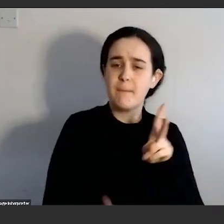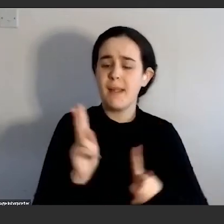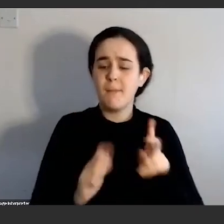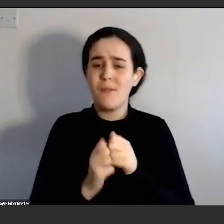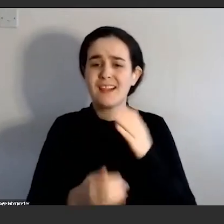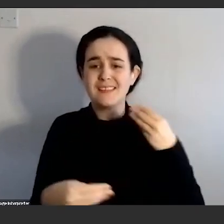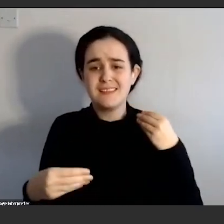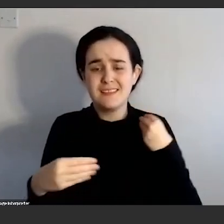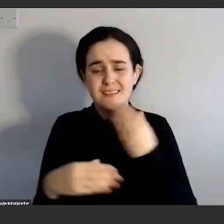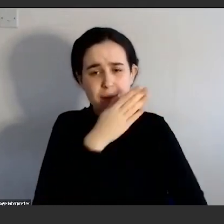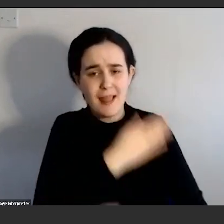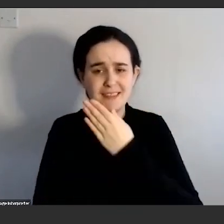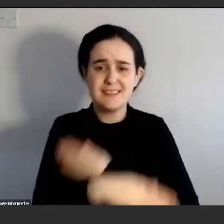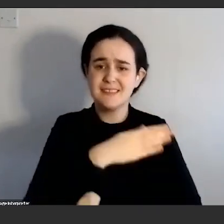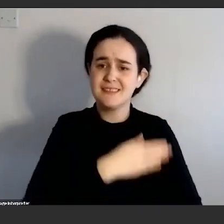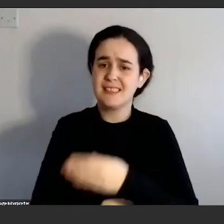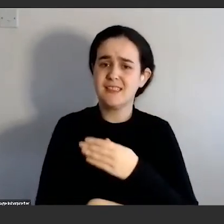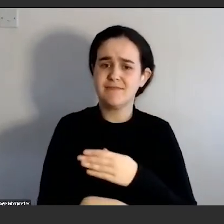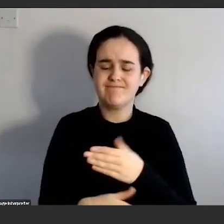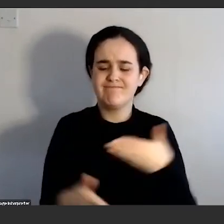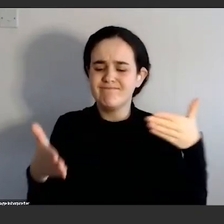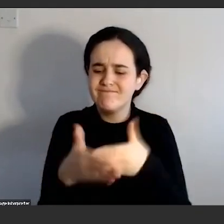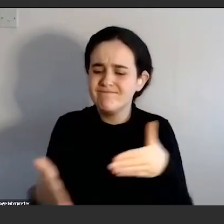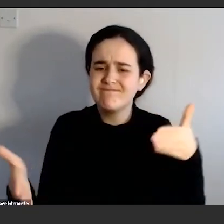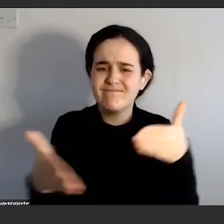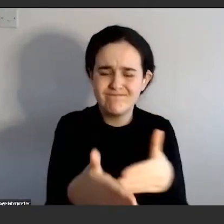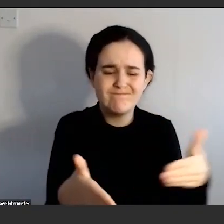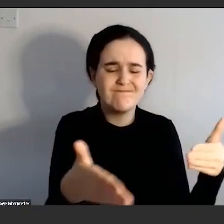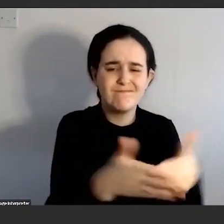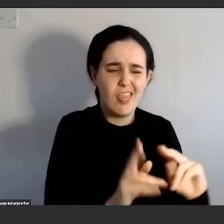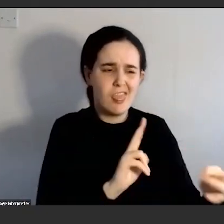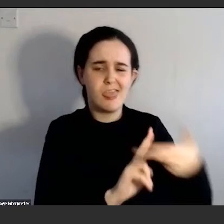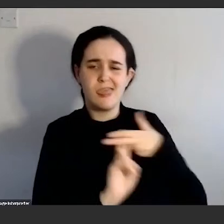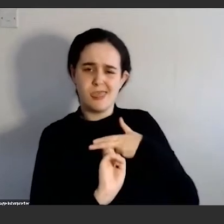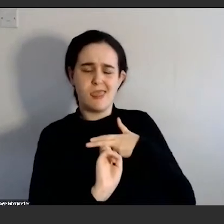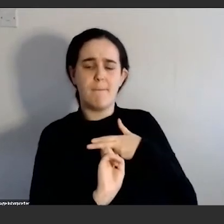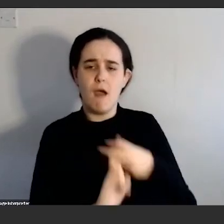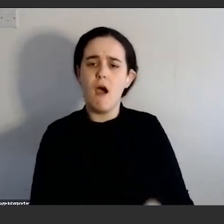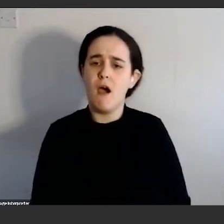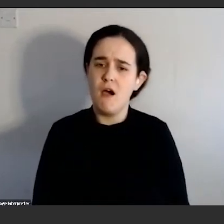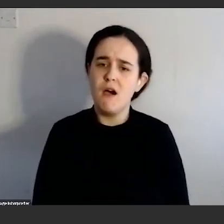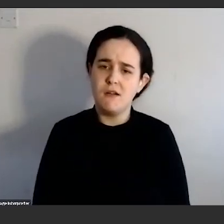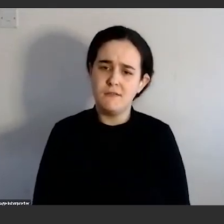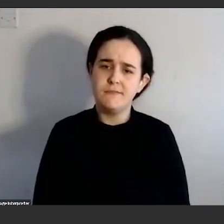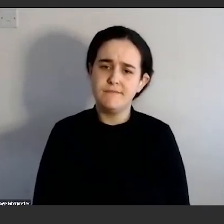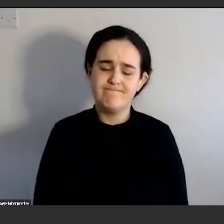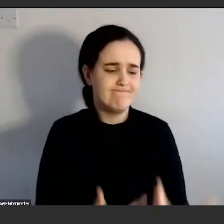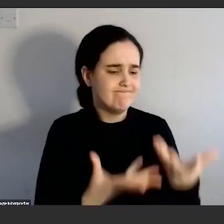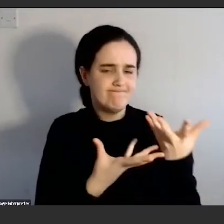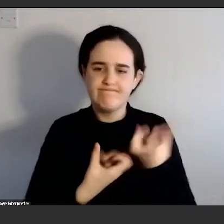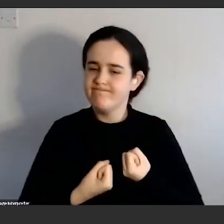face barriers and stigma and don't receive the